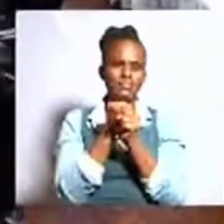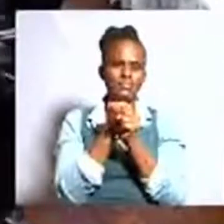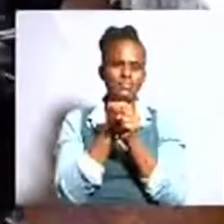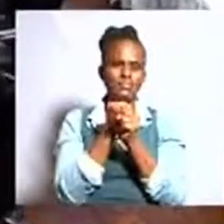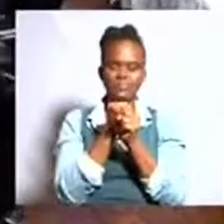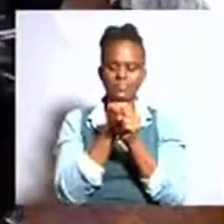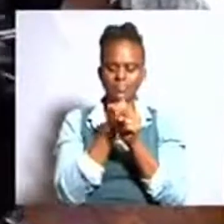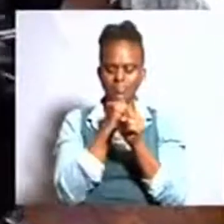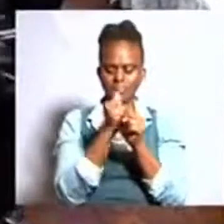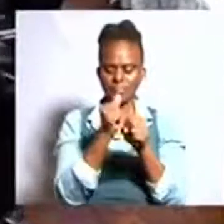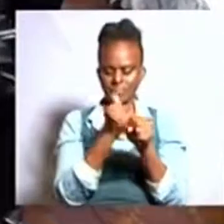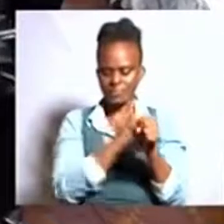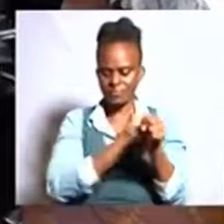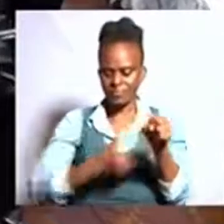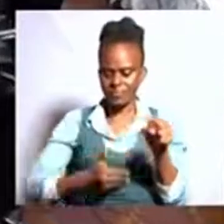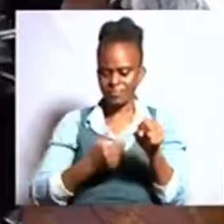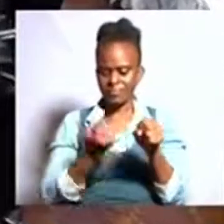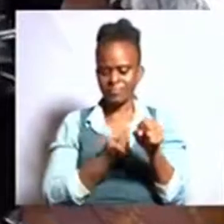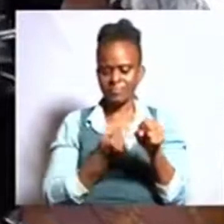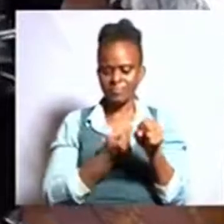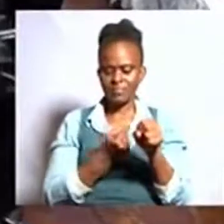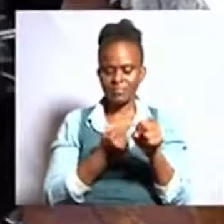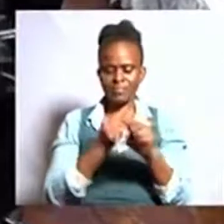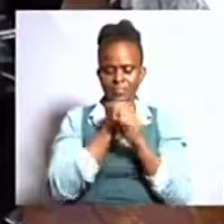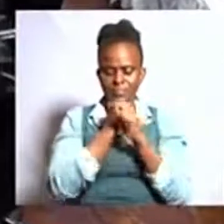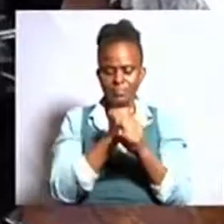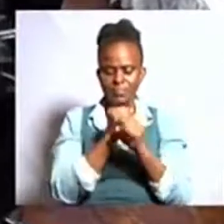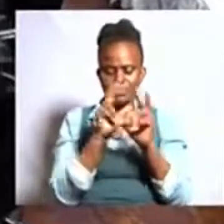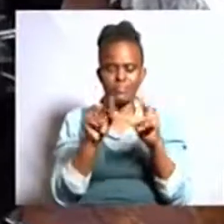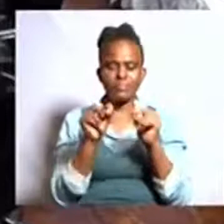it's not restricted to age.